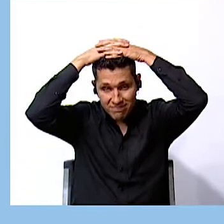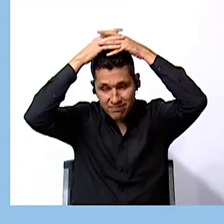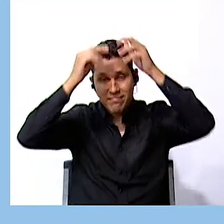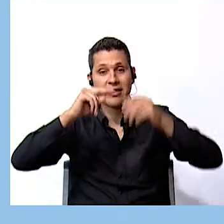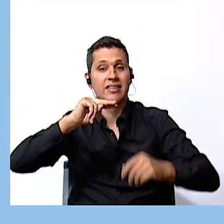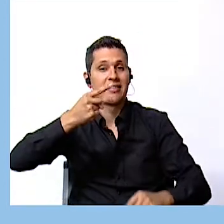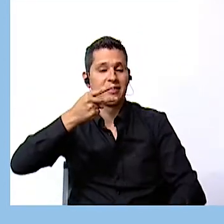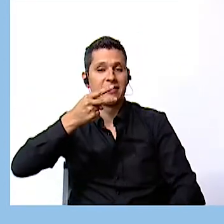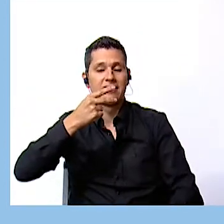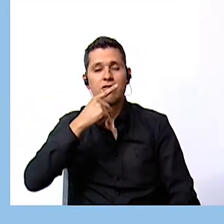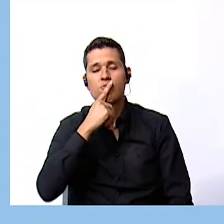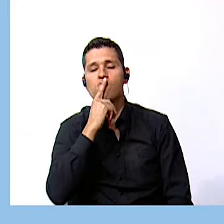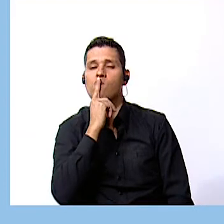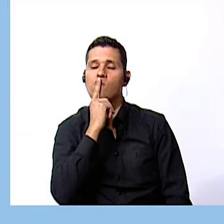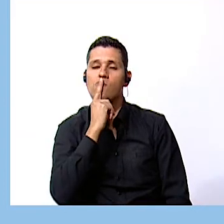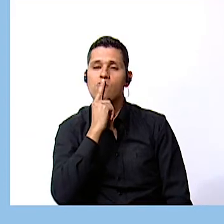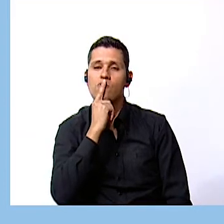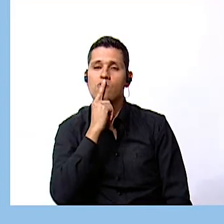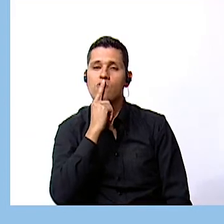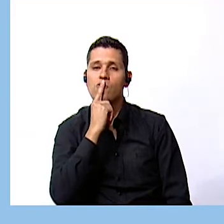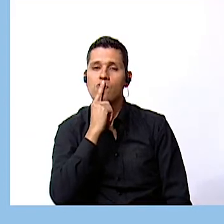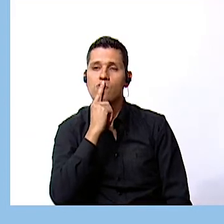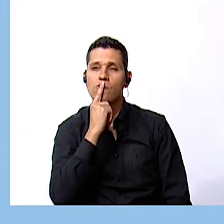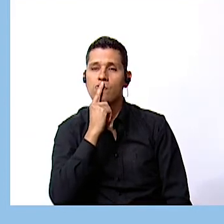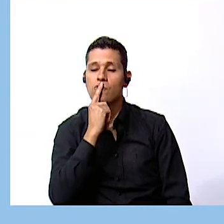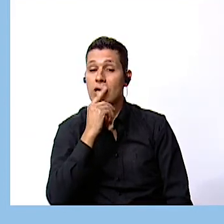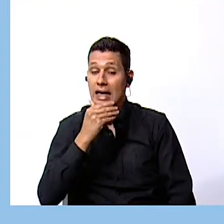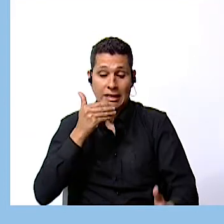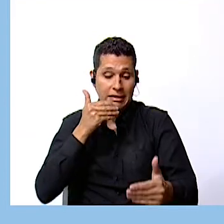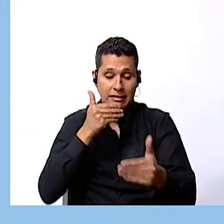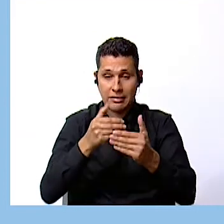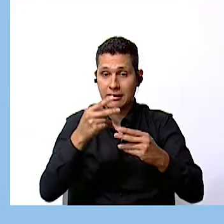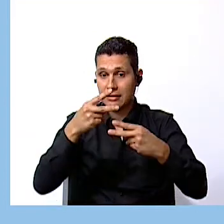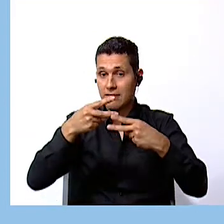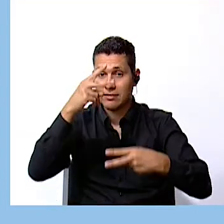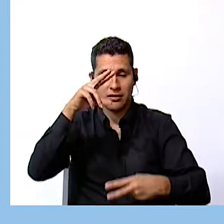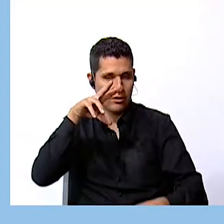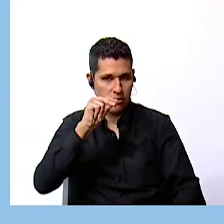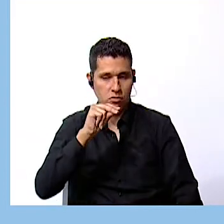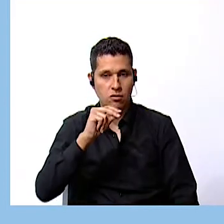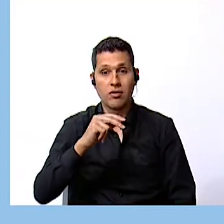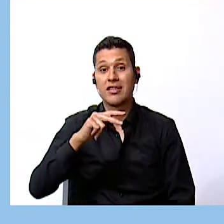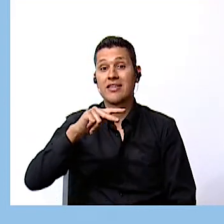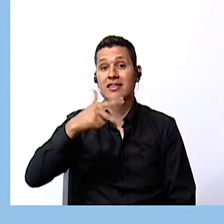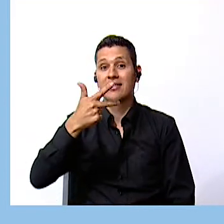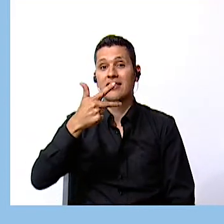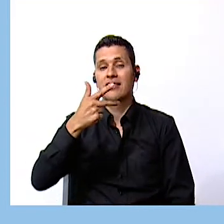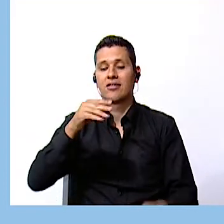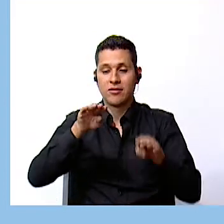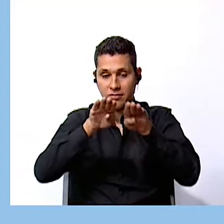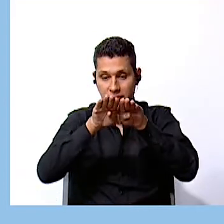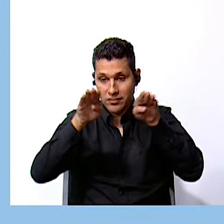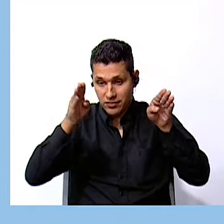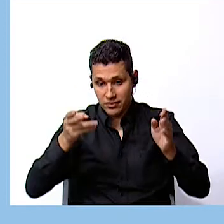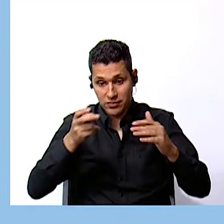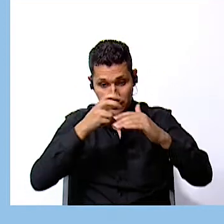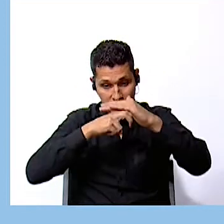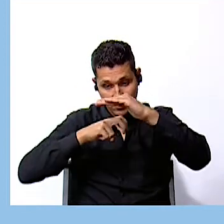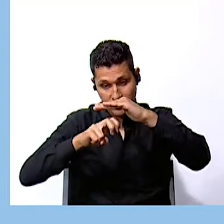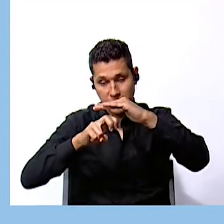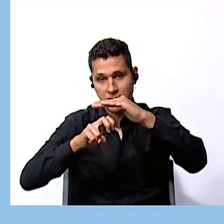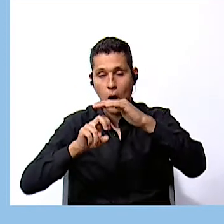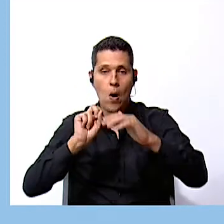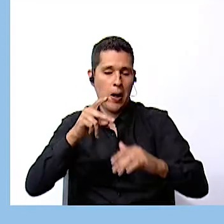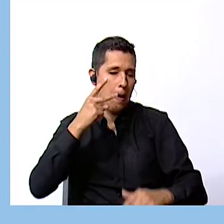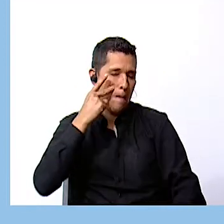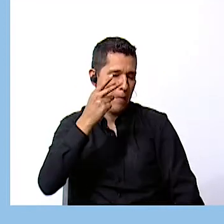Second, don't stand near windows. And third, get under the table. Okay, let's see the answers.